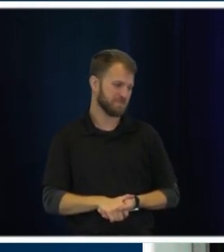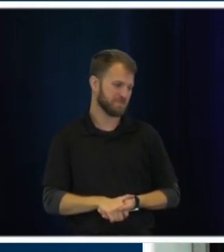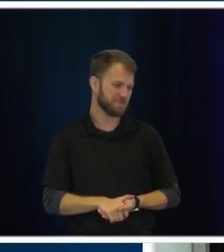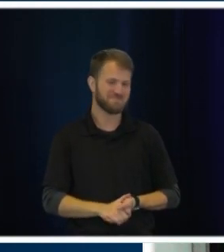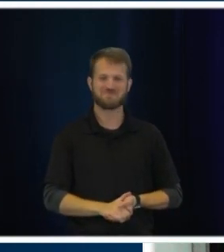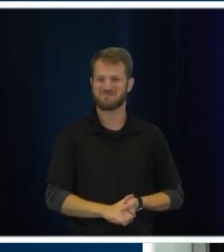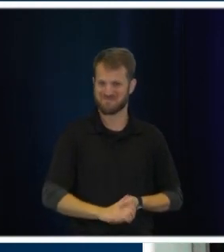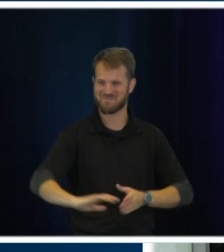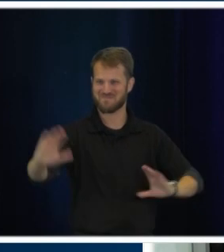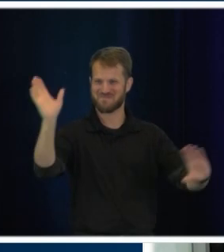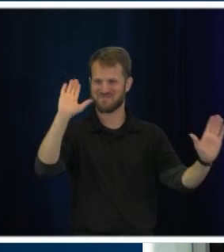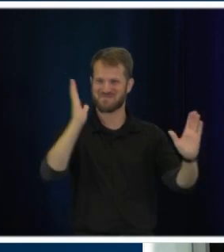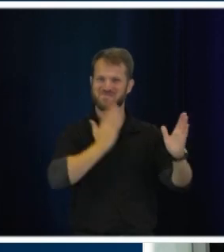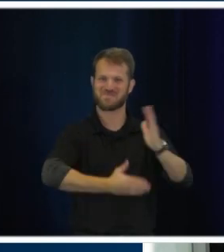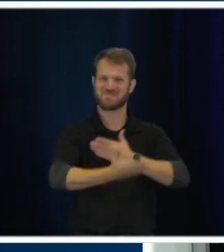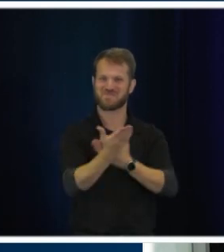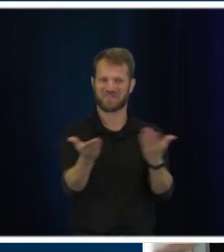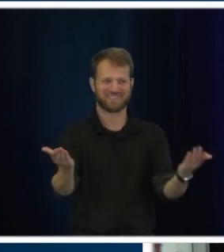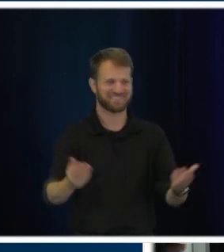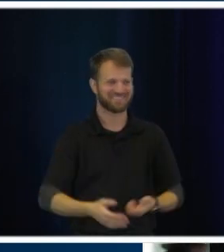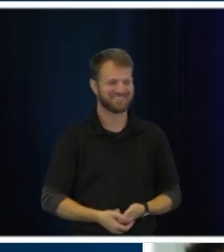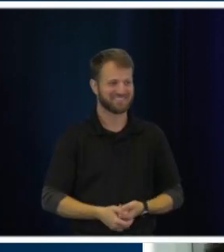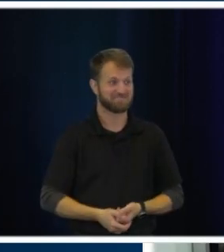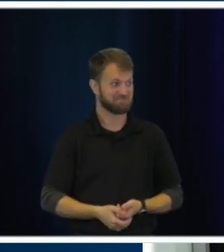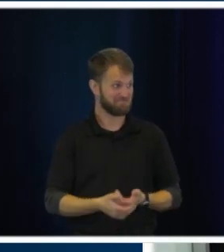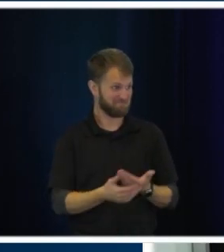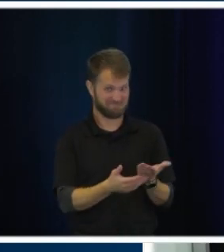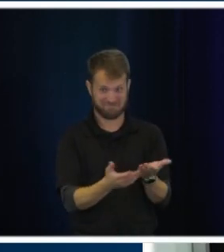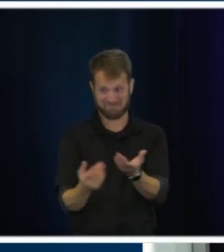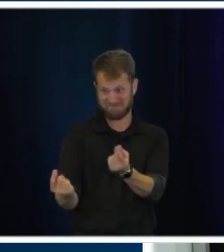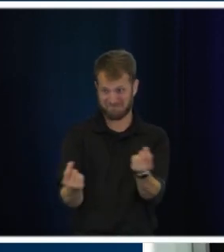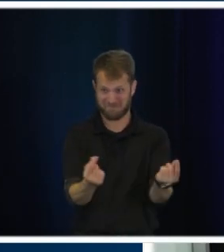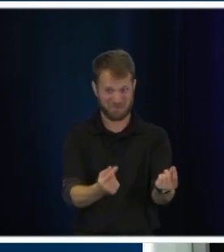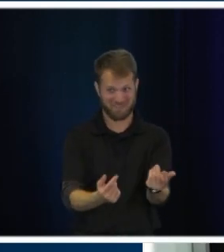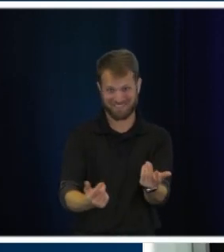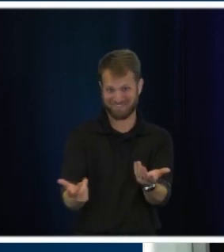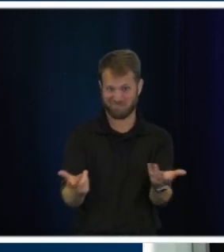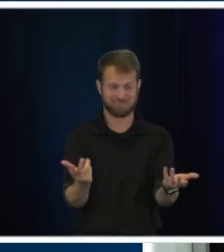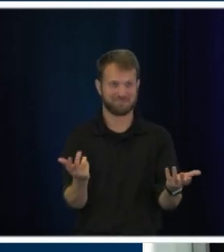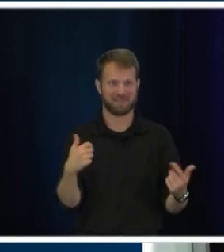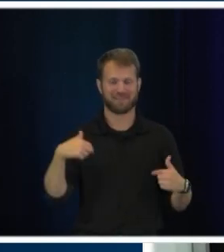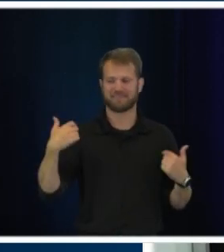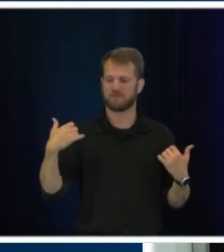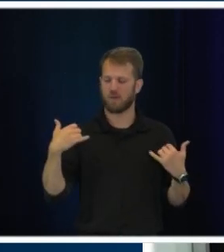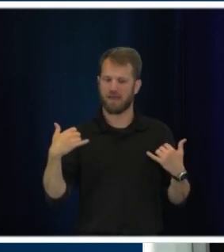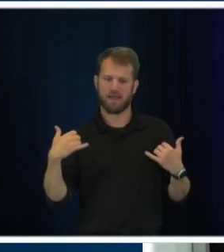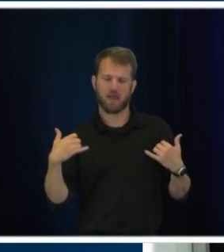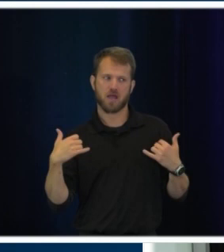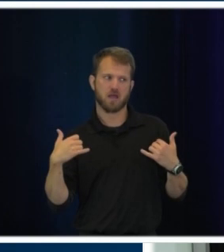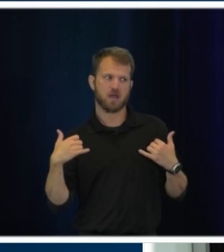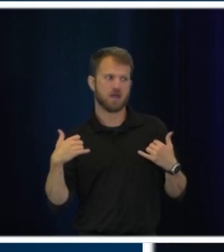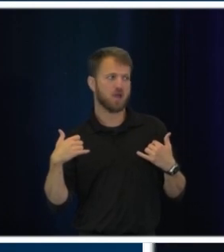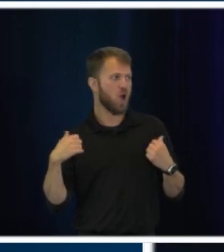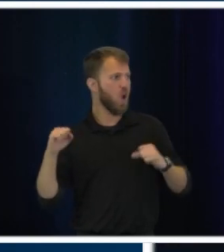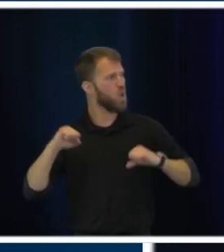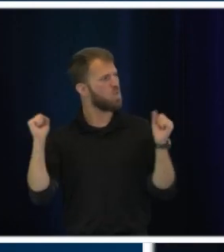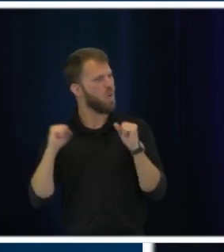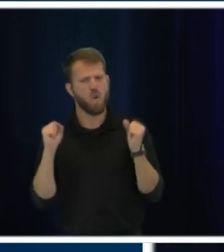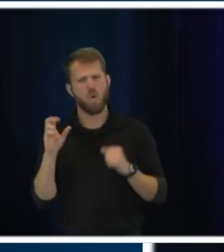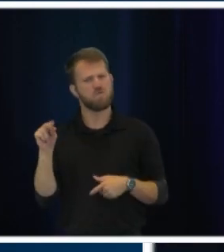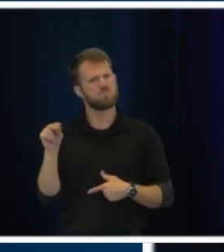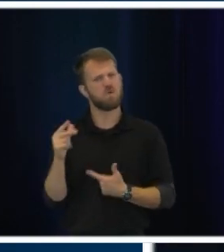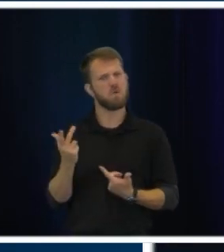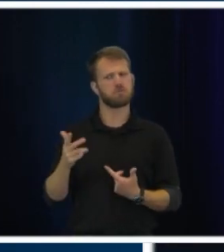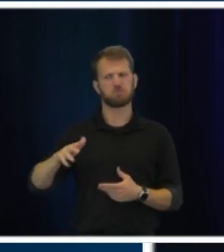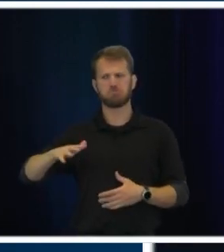Well, good morning. How is everyone doing on this not too chilly and fortunately